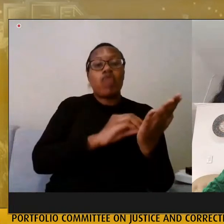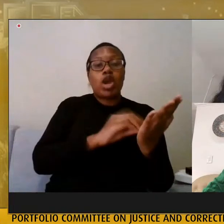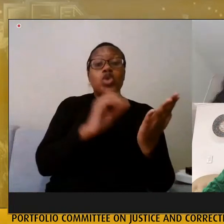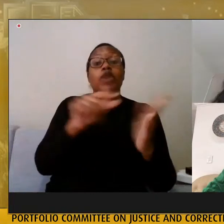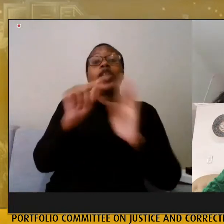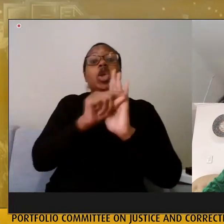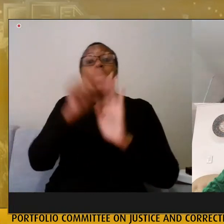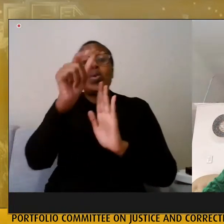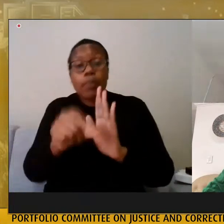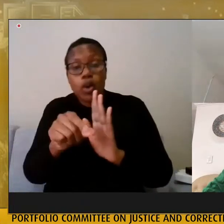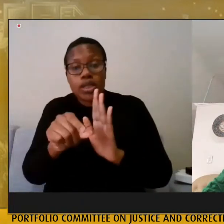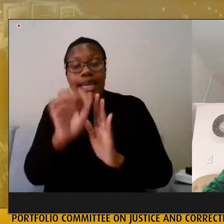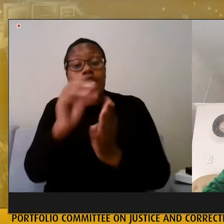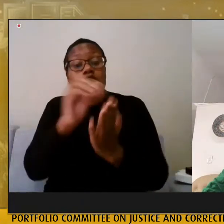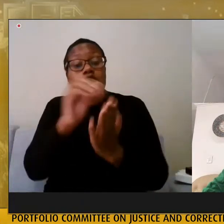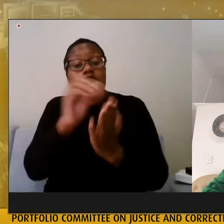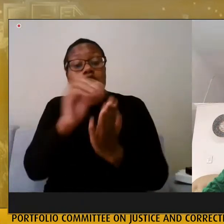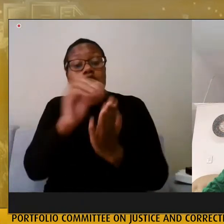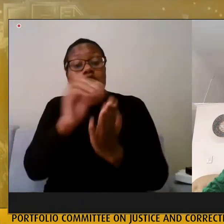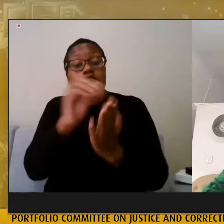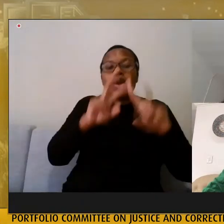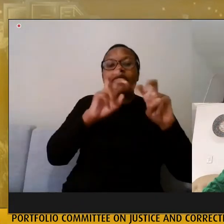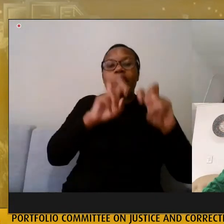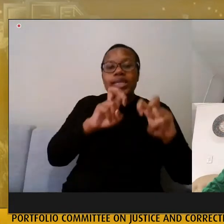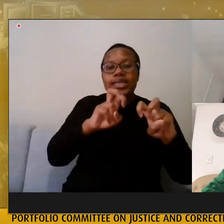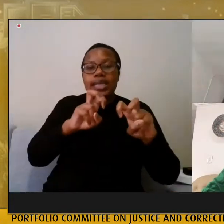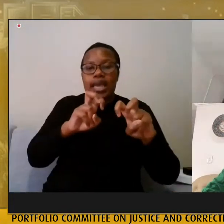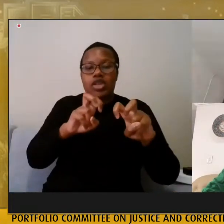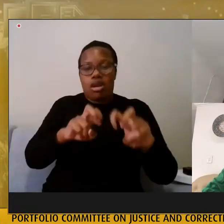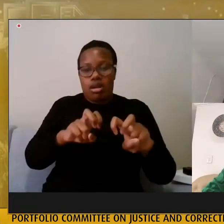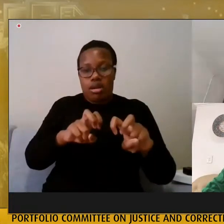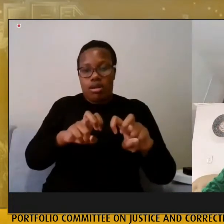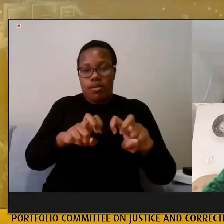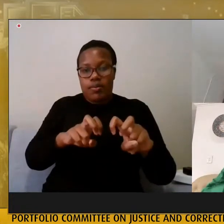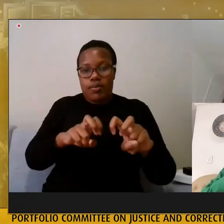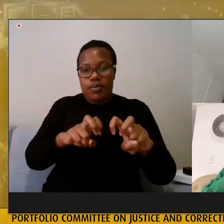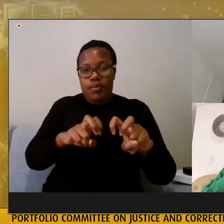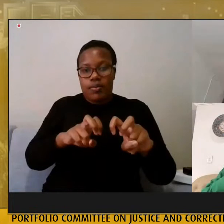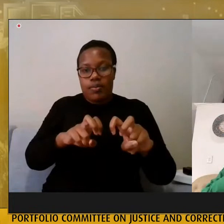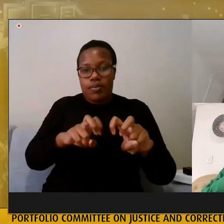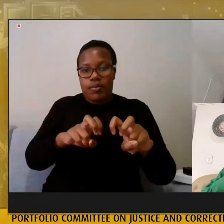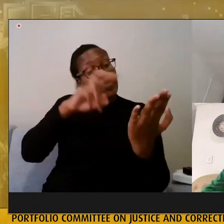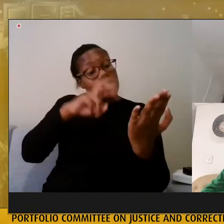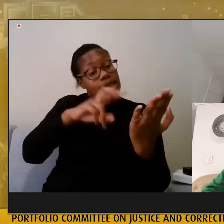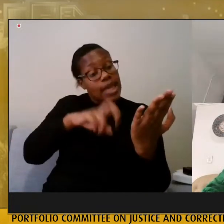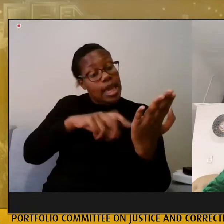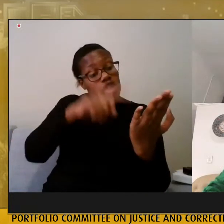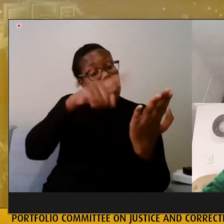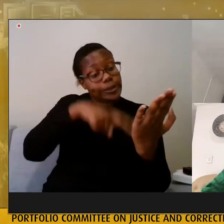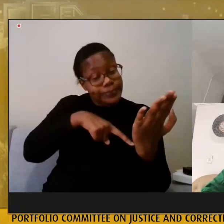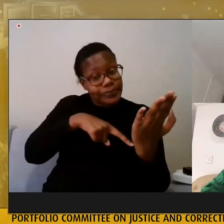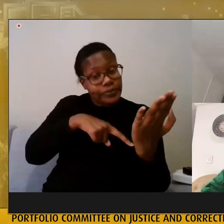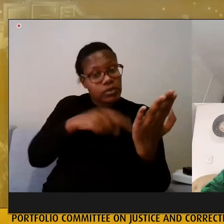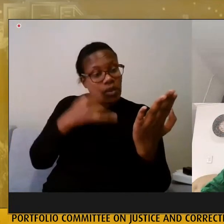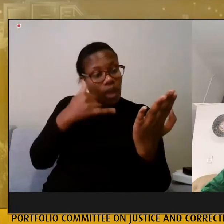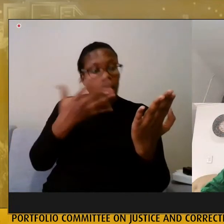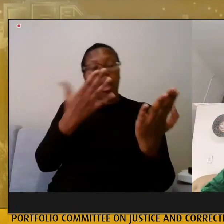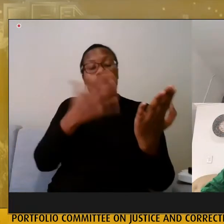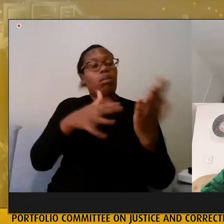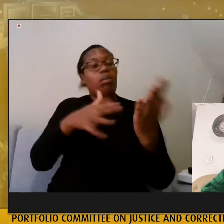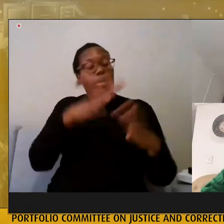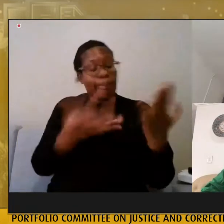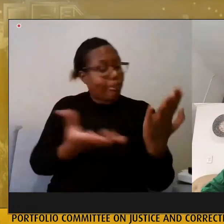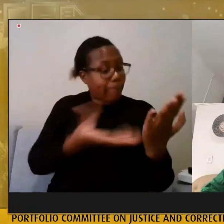person in the course of its investigation. And during this investigation, it stumbled upon